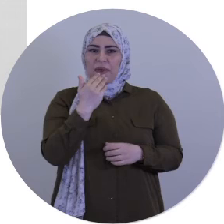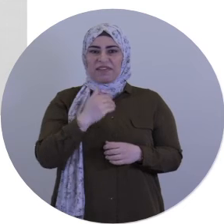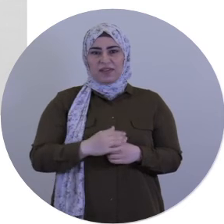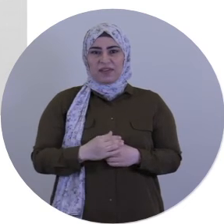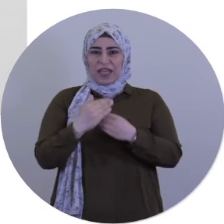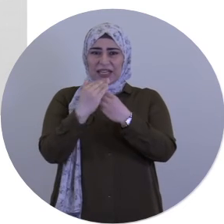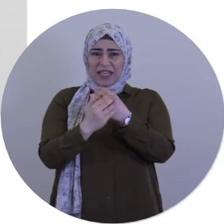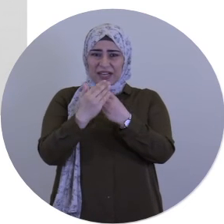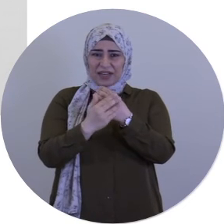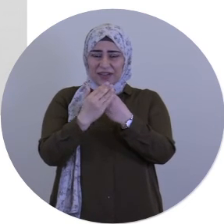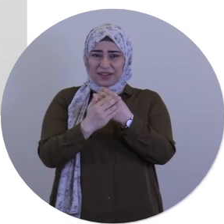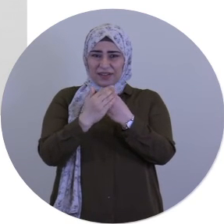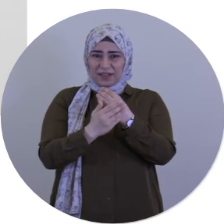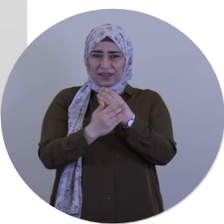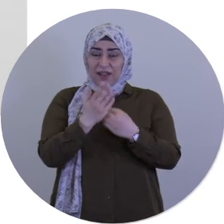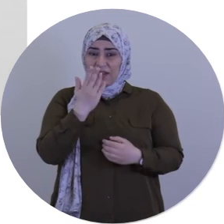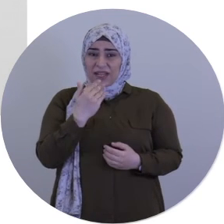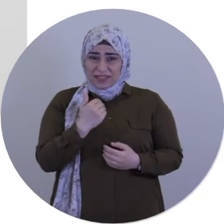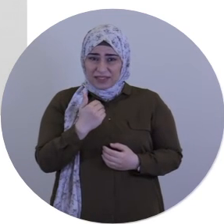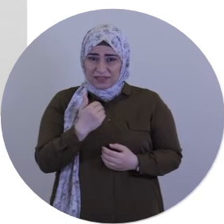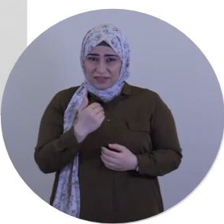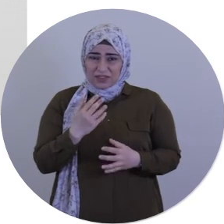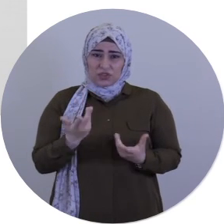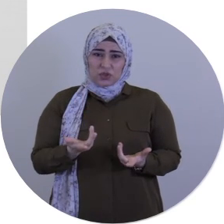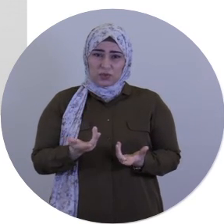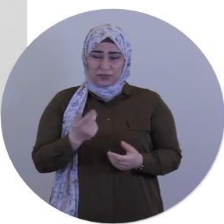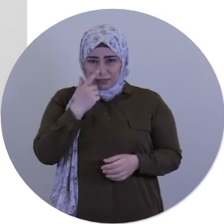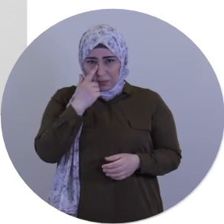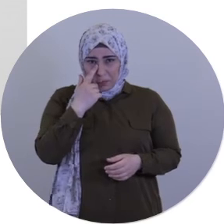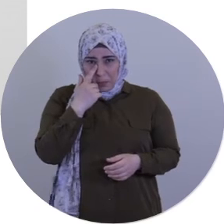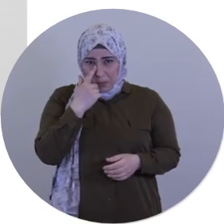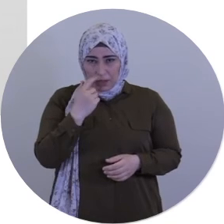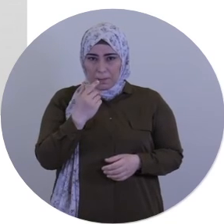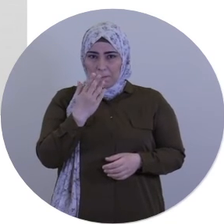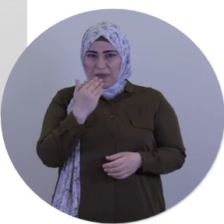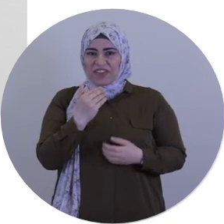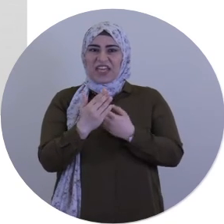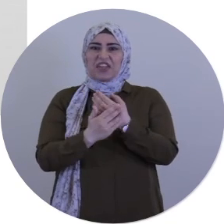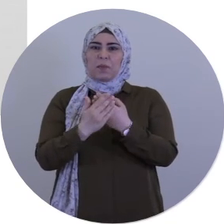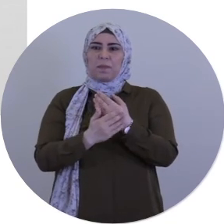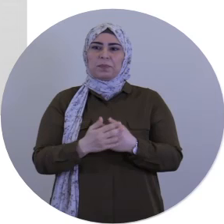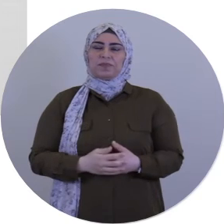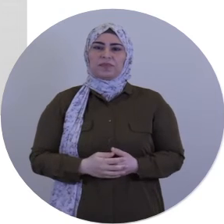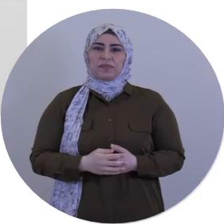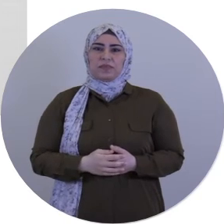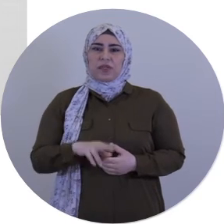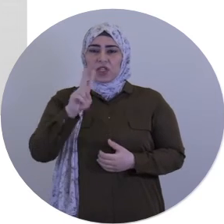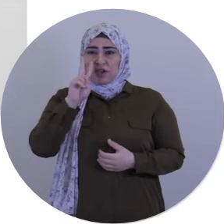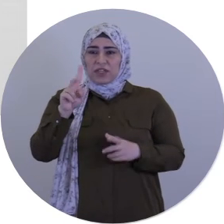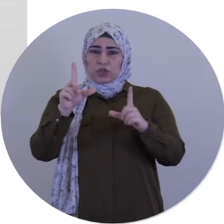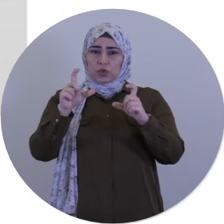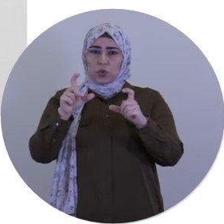is less of care. He doesn't have any care. He's very careless. I'm describing him. Here are some examples